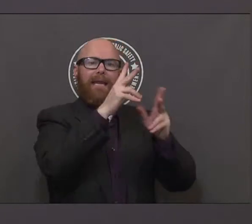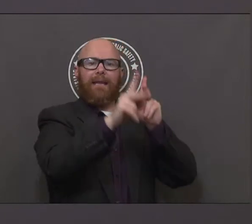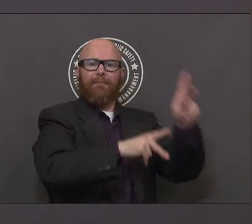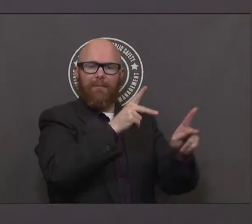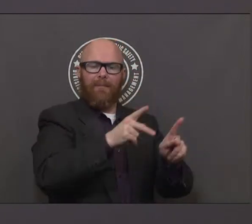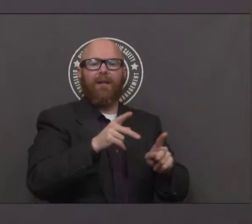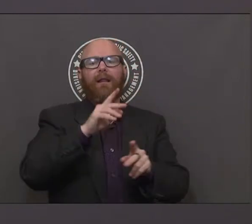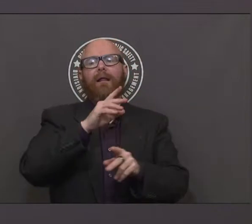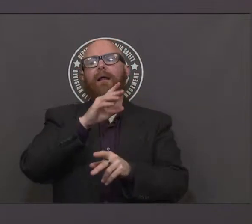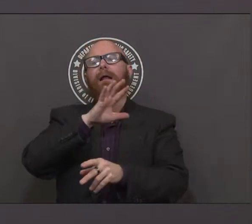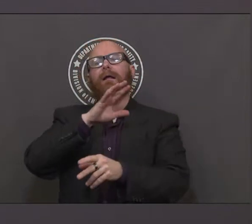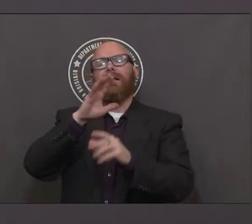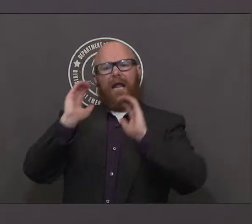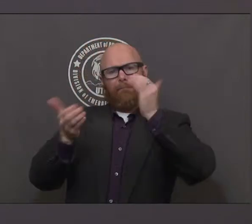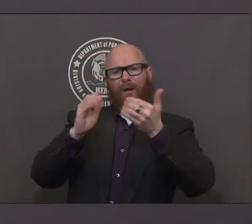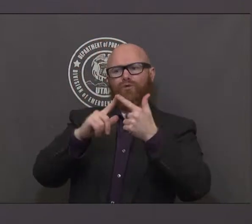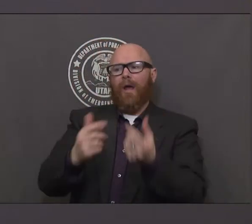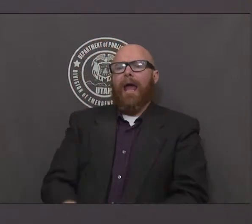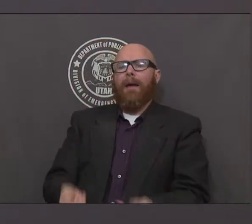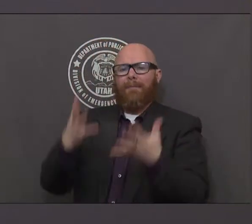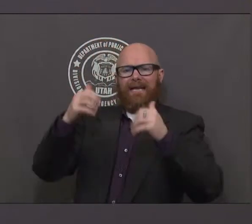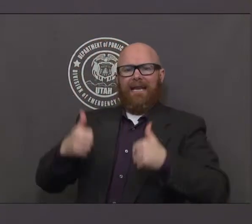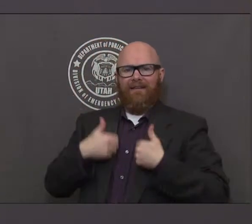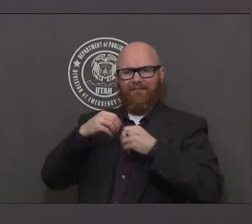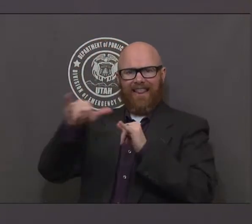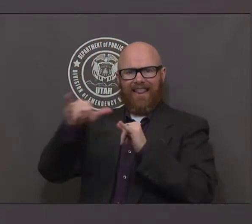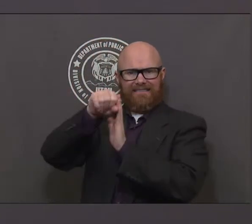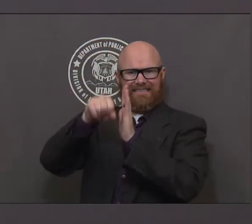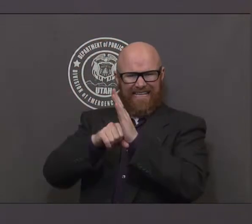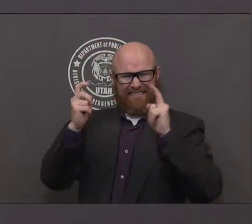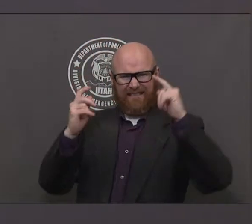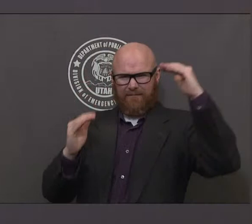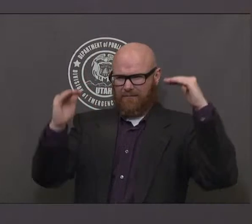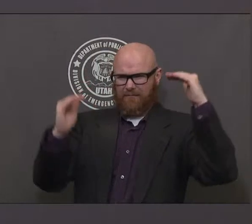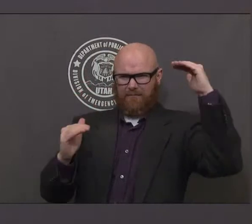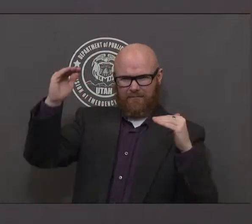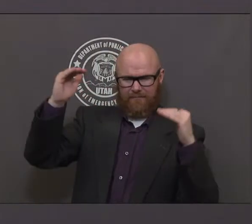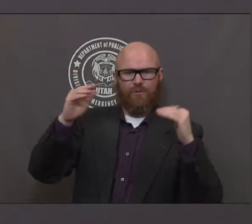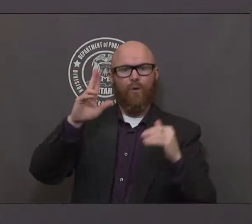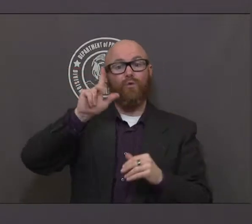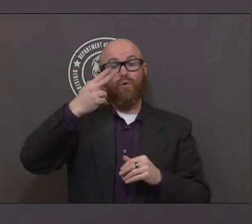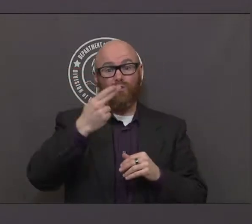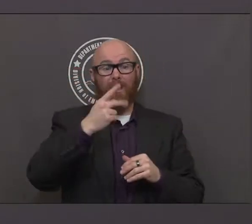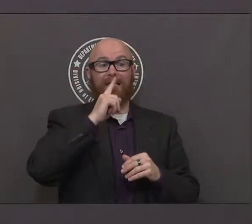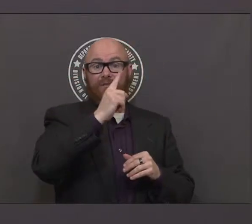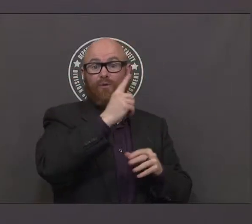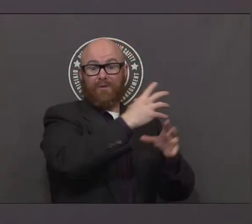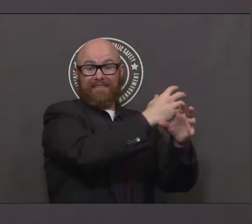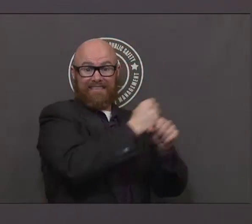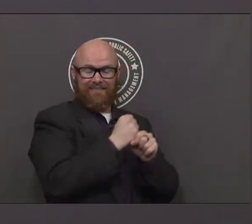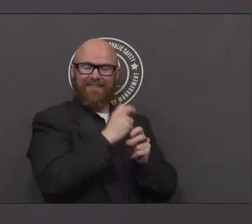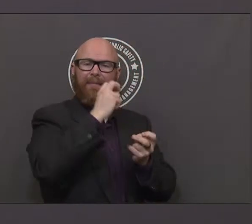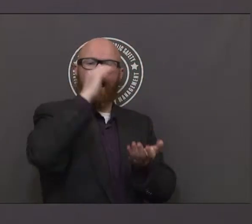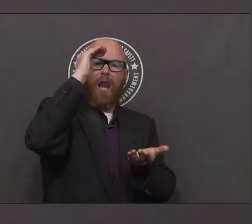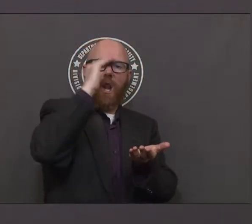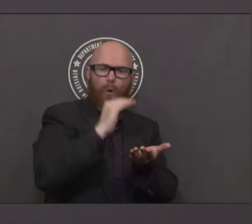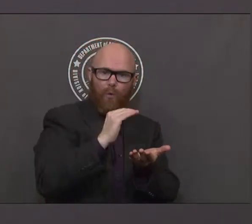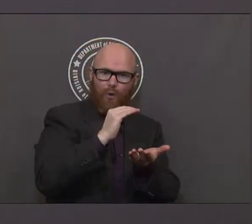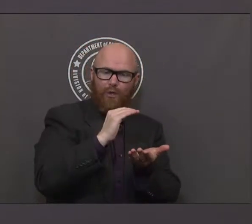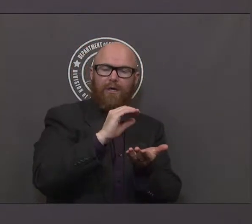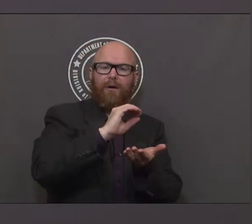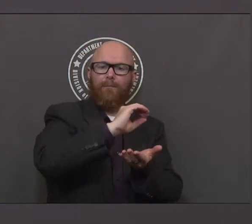population, which means that Utah is getting a lower percentage of vaccine as a percent of